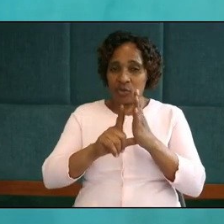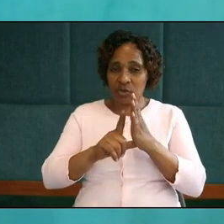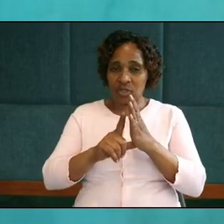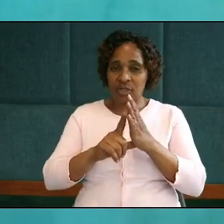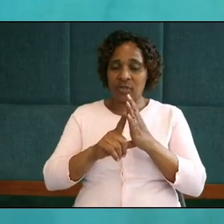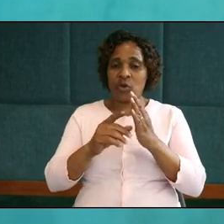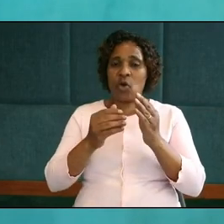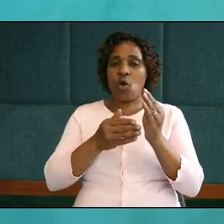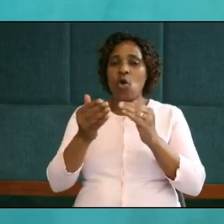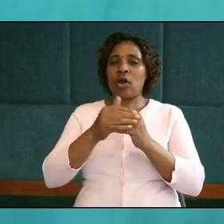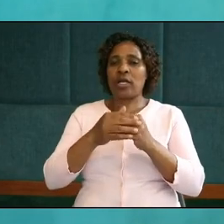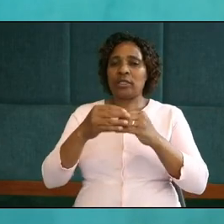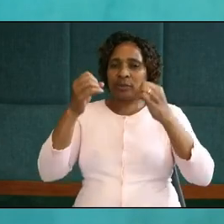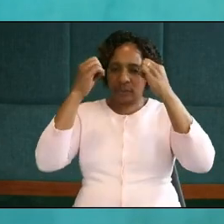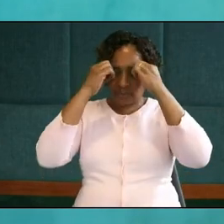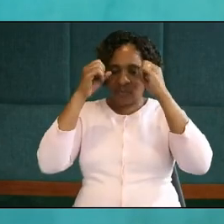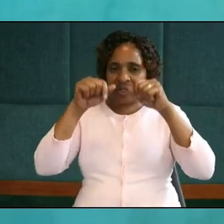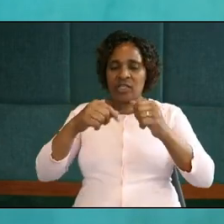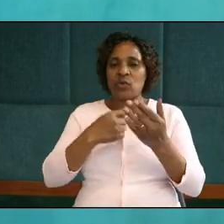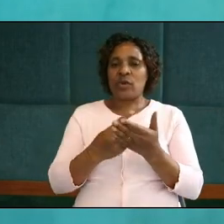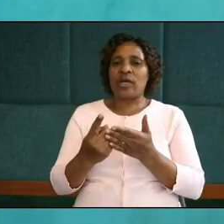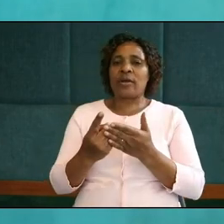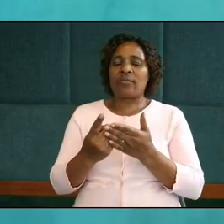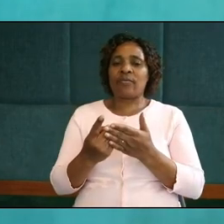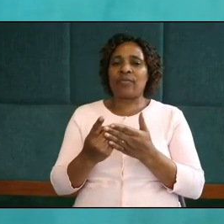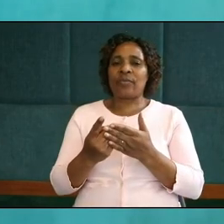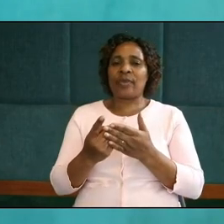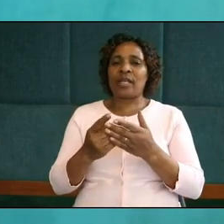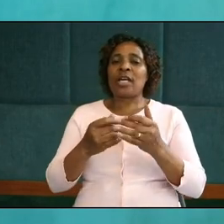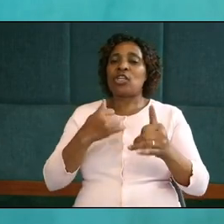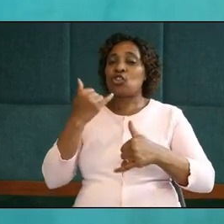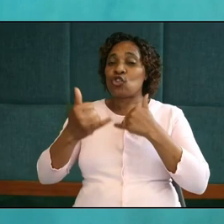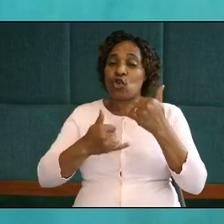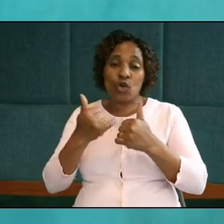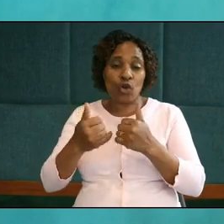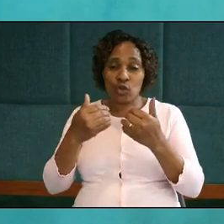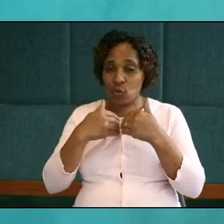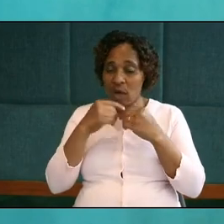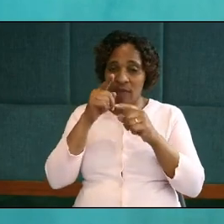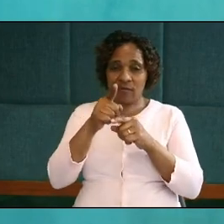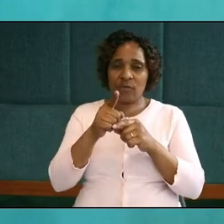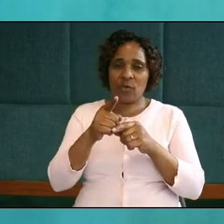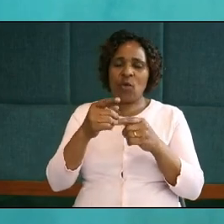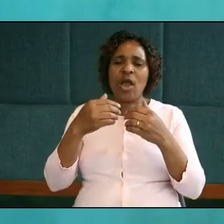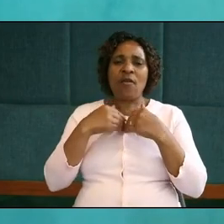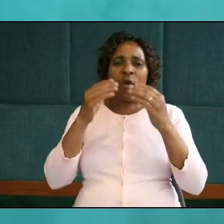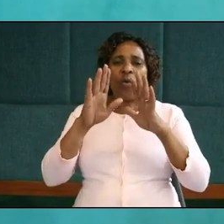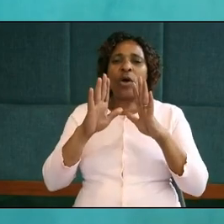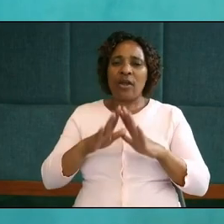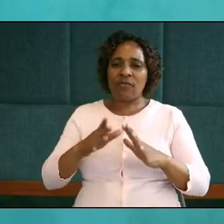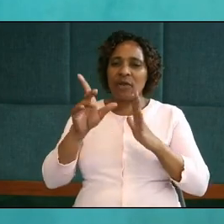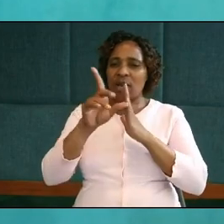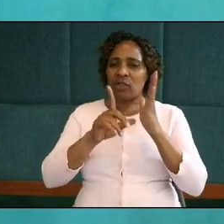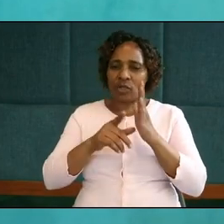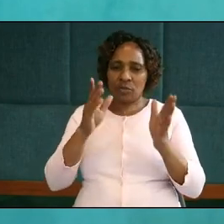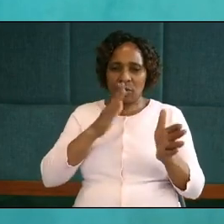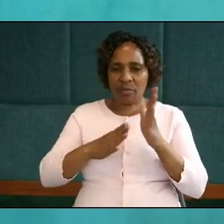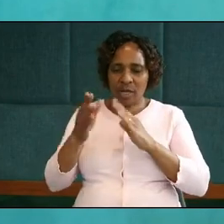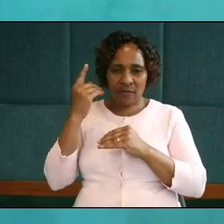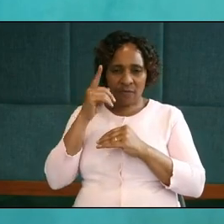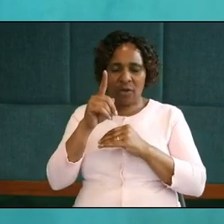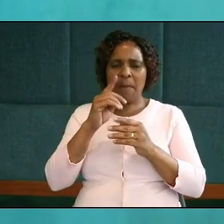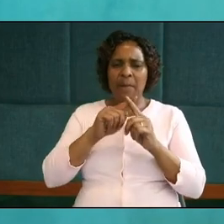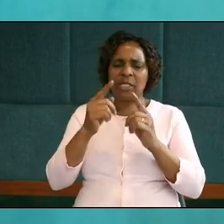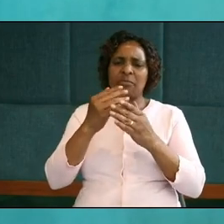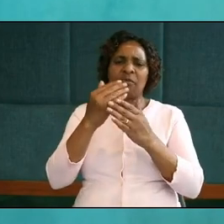study, Cornerstone study this week. It's such a joy to have you, and we have a wonderful lesson prepared for you. But